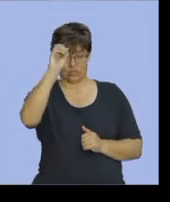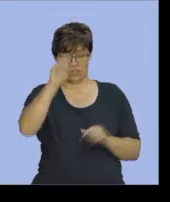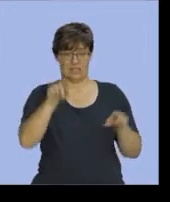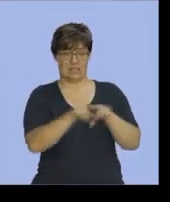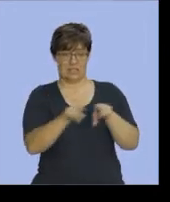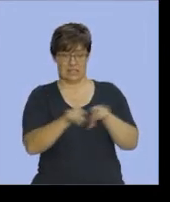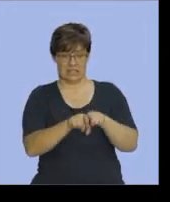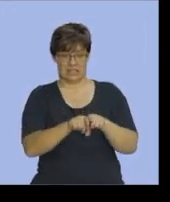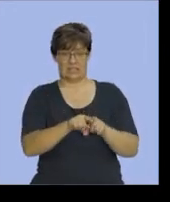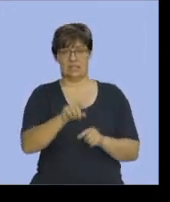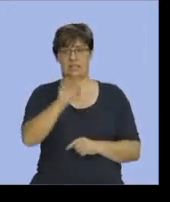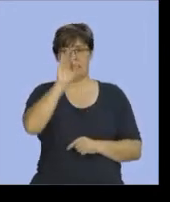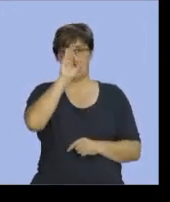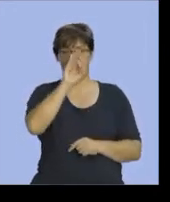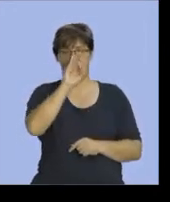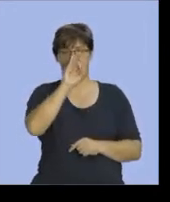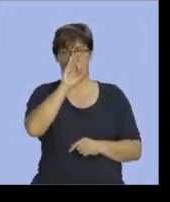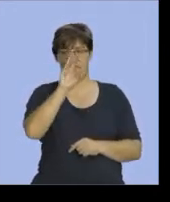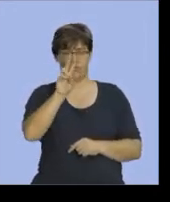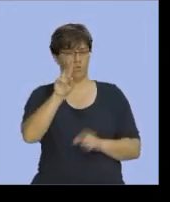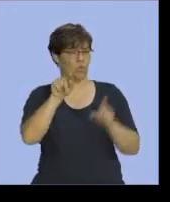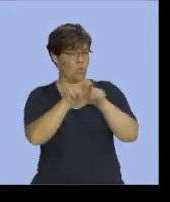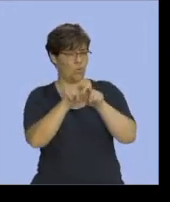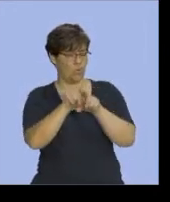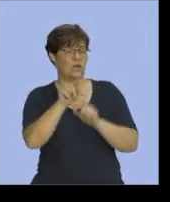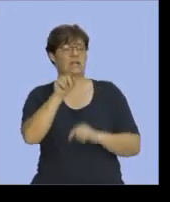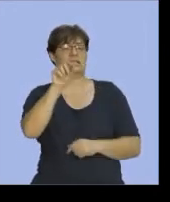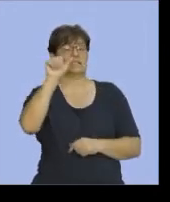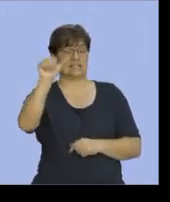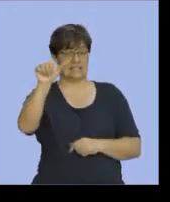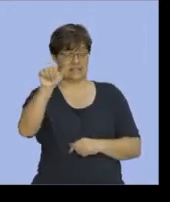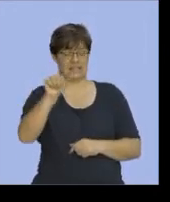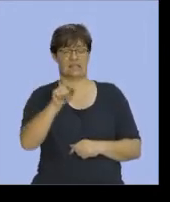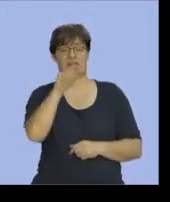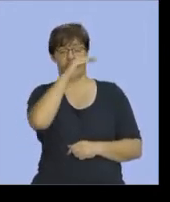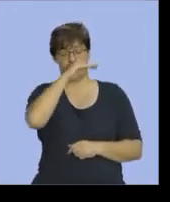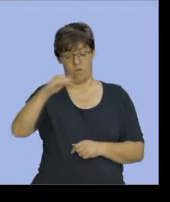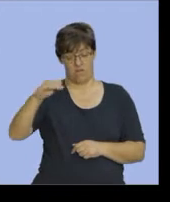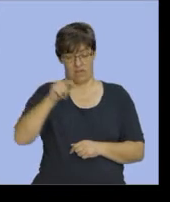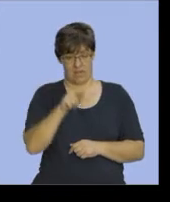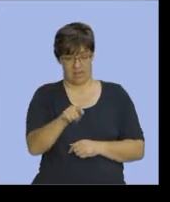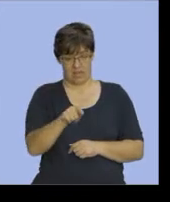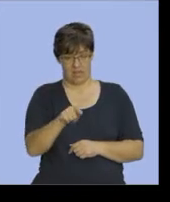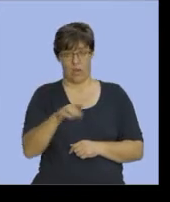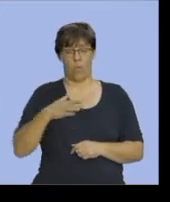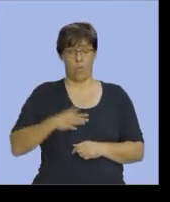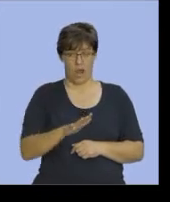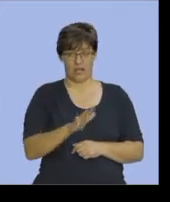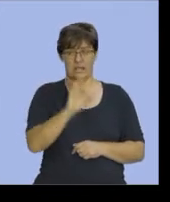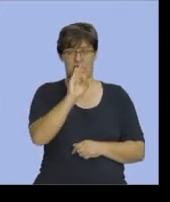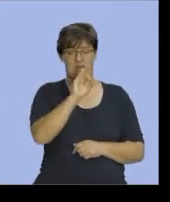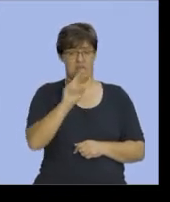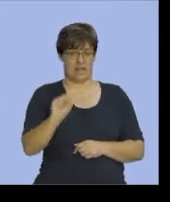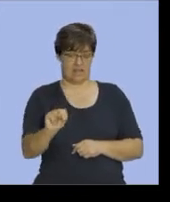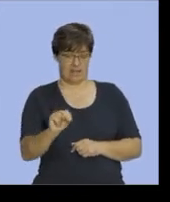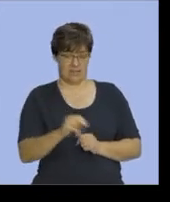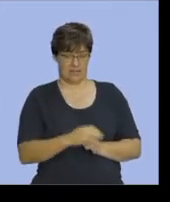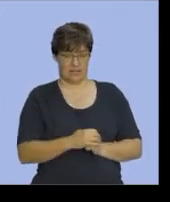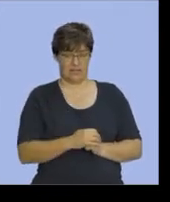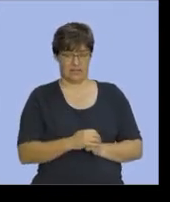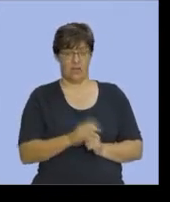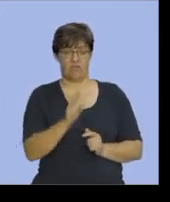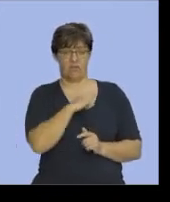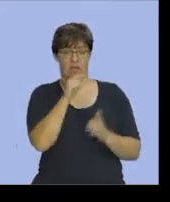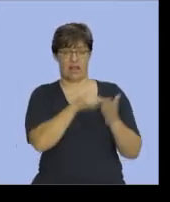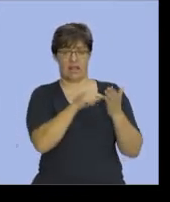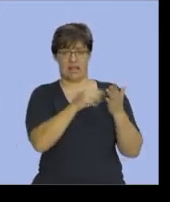is equals to my FU, which is 6 over, I'm trying to find